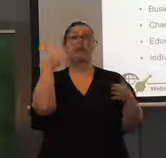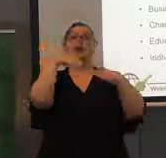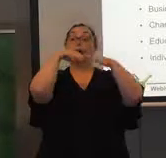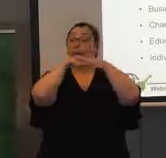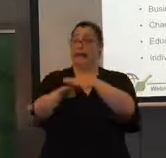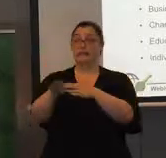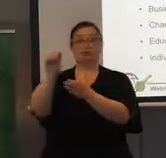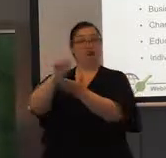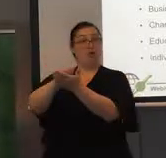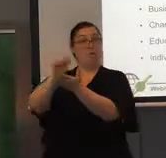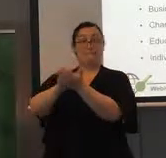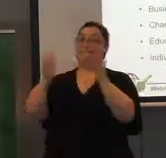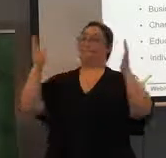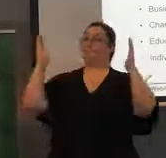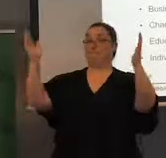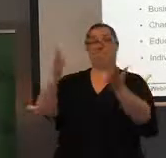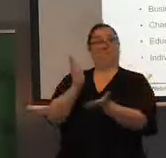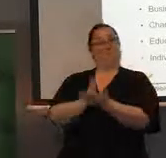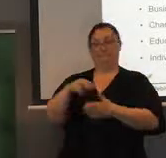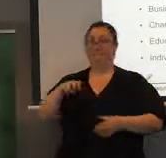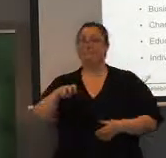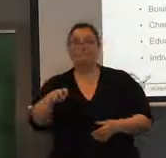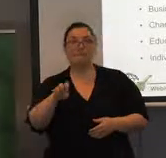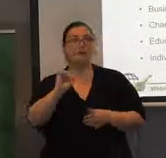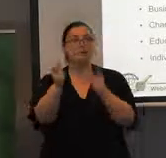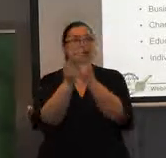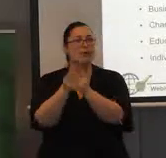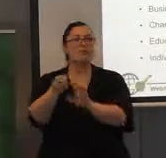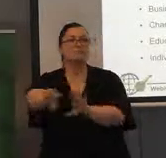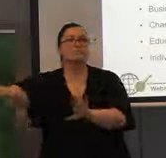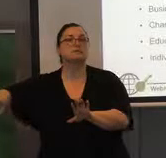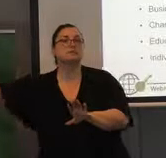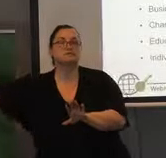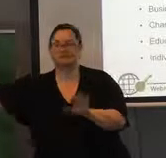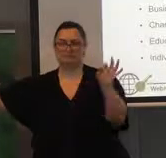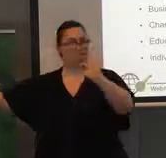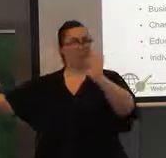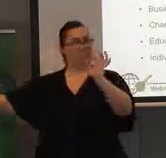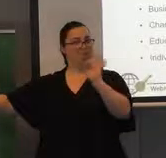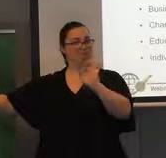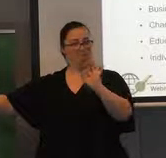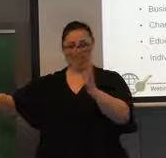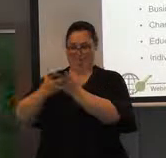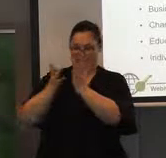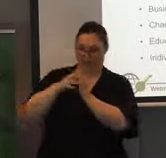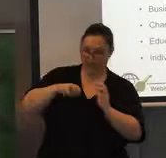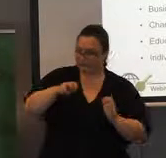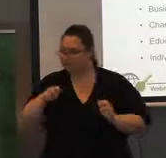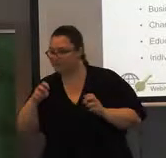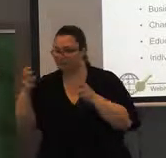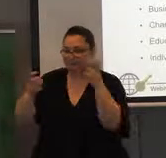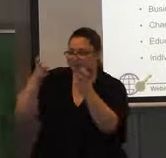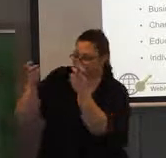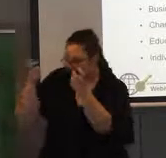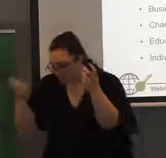shop, would you hide one of your products behind something? No, of course not. That would be stupid. You wouldn't expect to be able